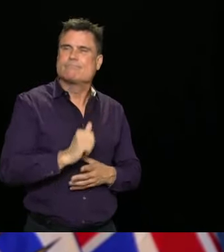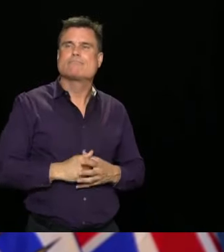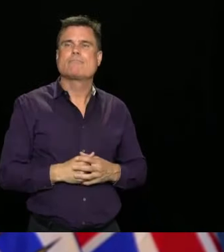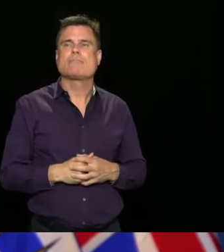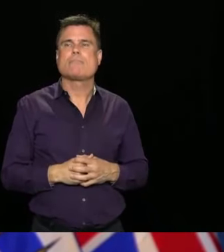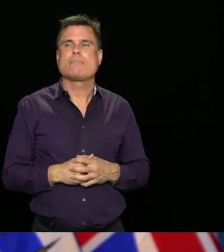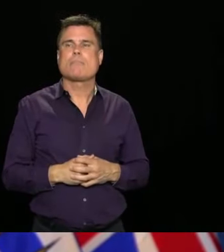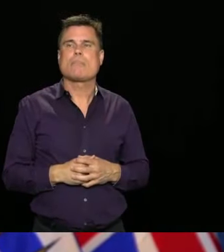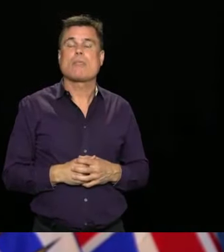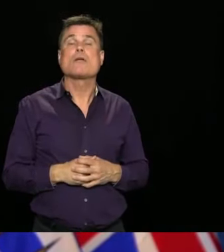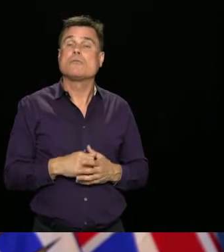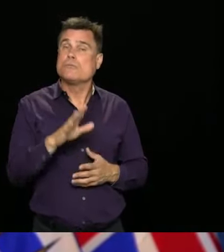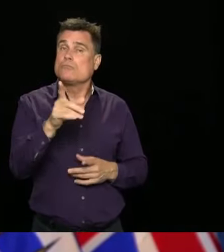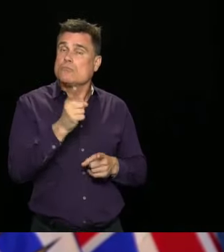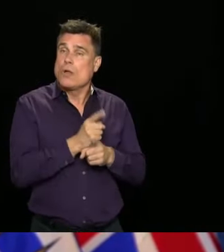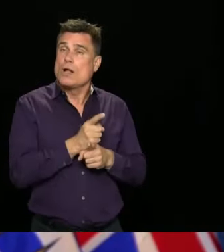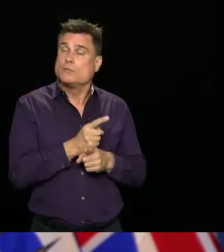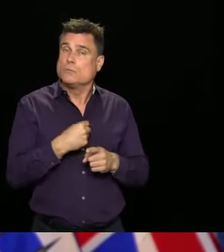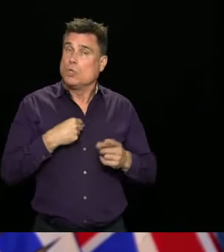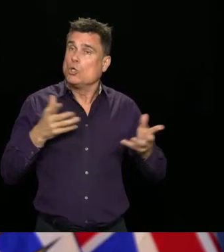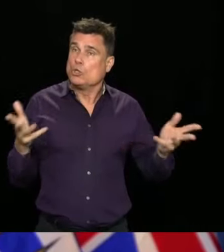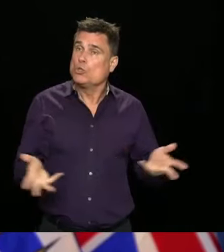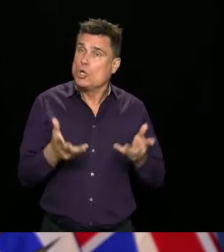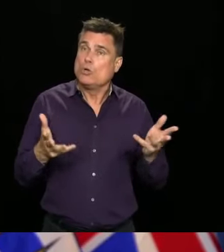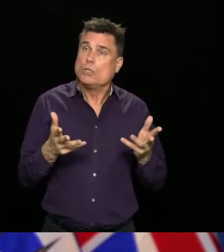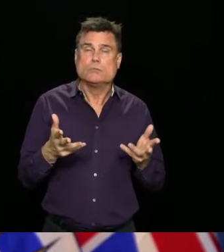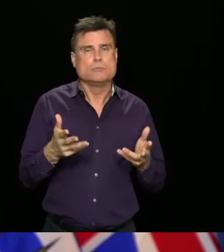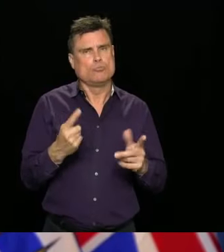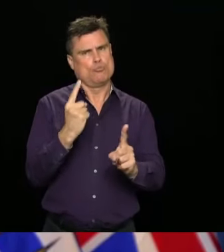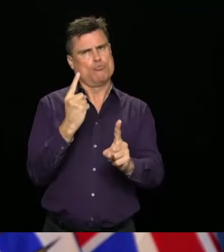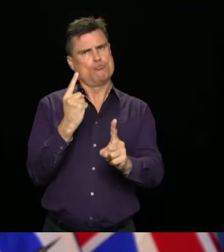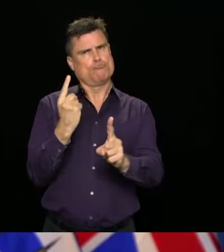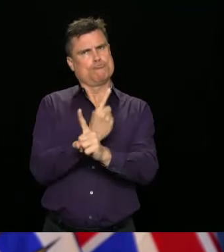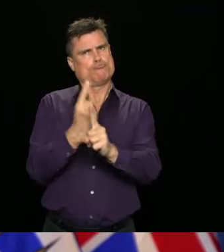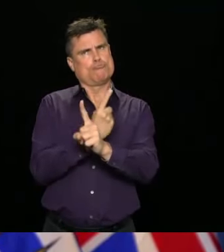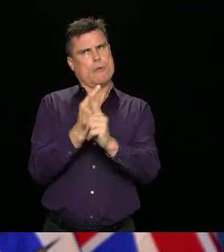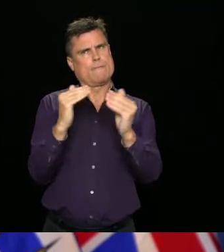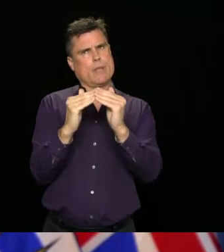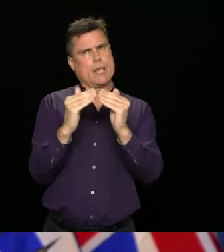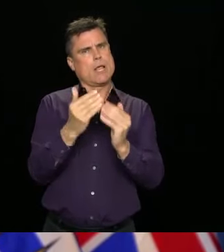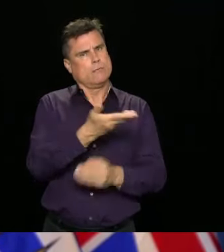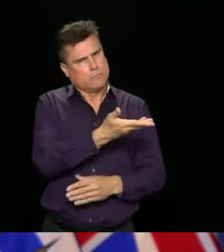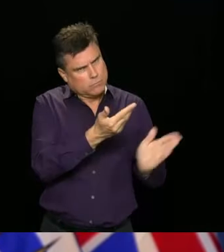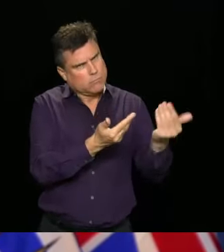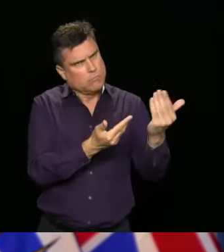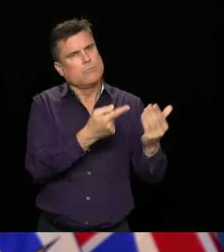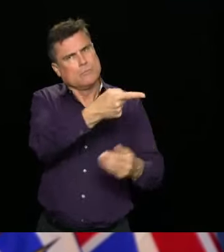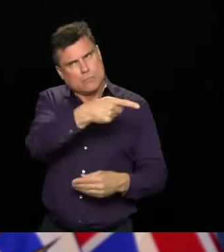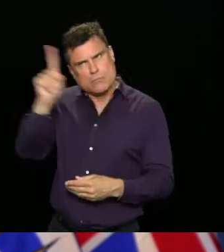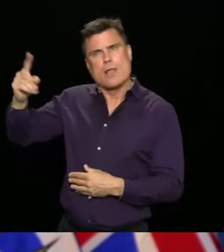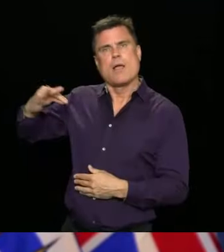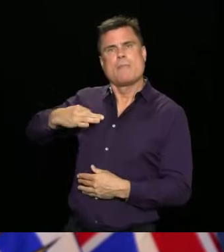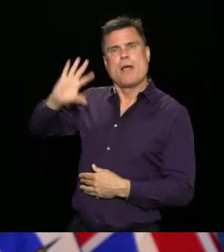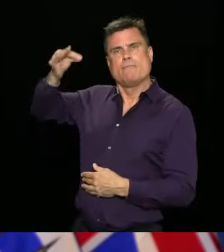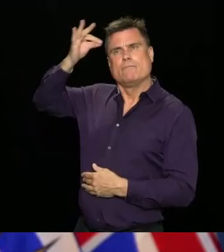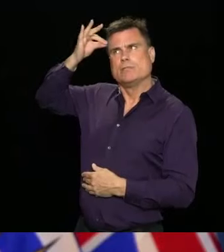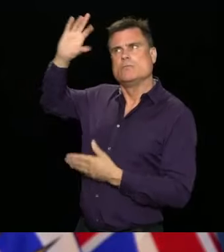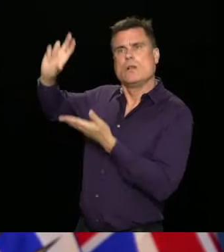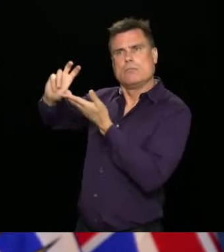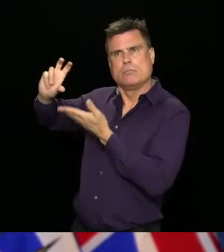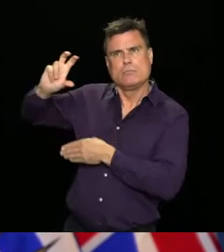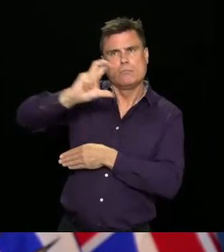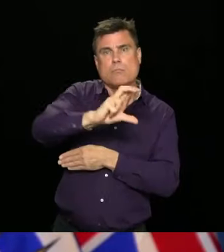doing through this order. We're certainly putting the encouragement on businesses that haven't applied because of the pressure that small businesses are facing. We all